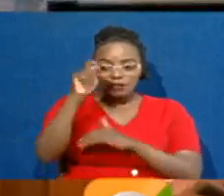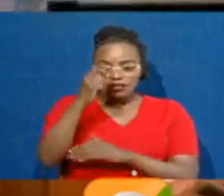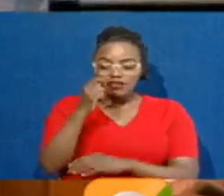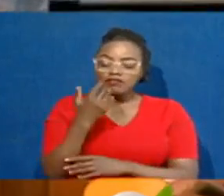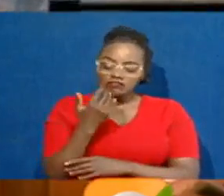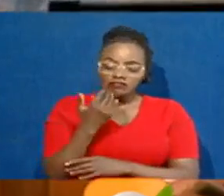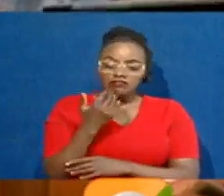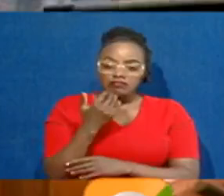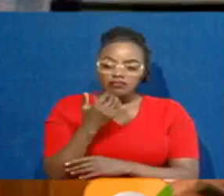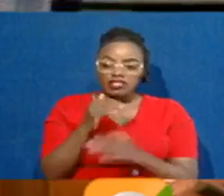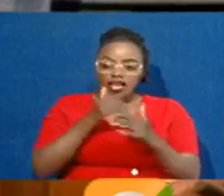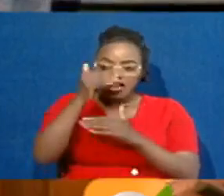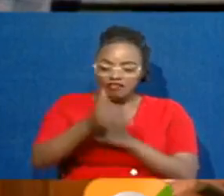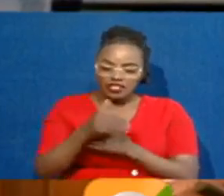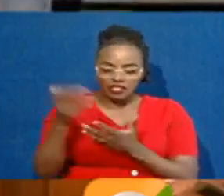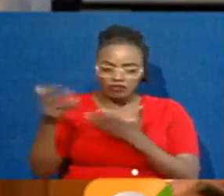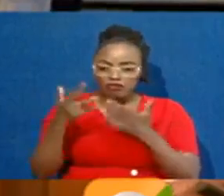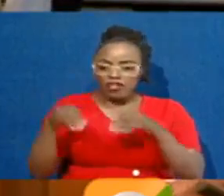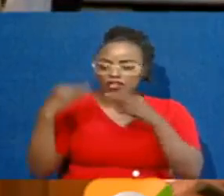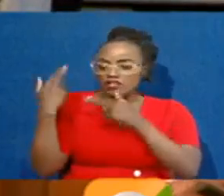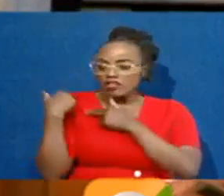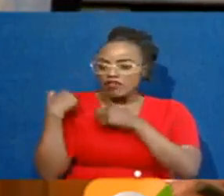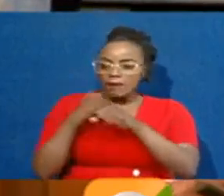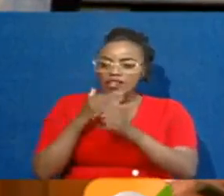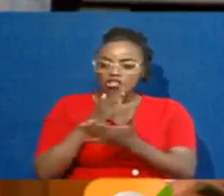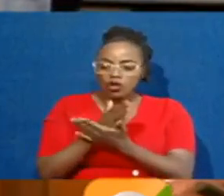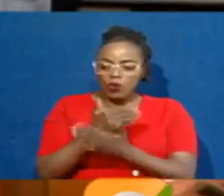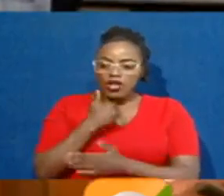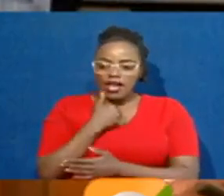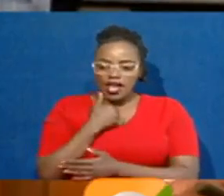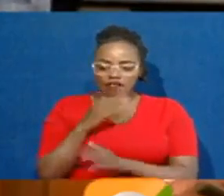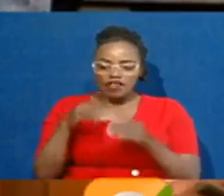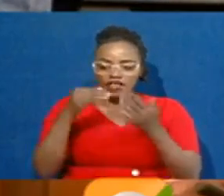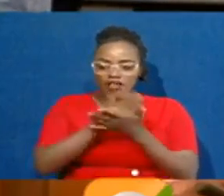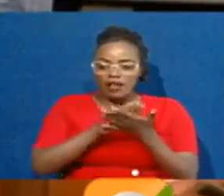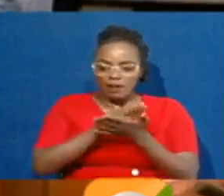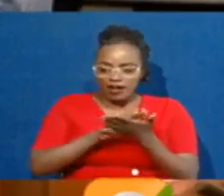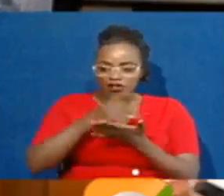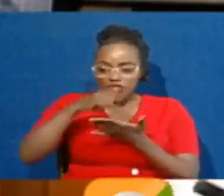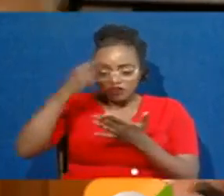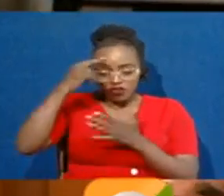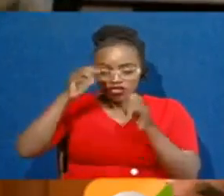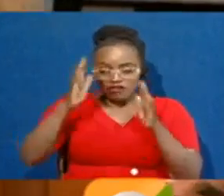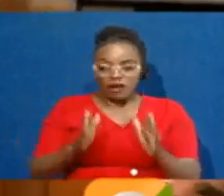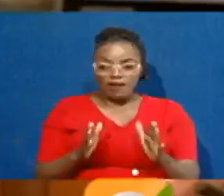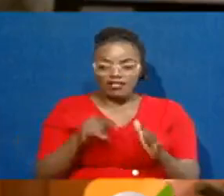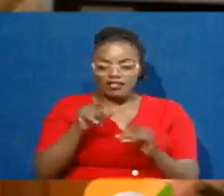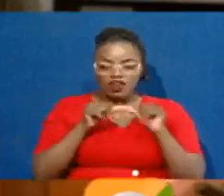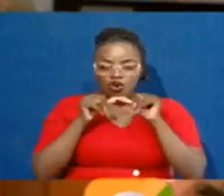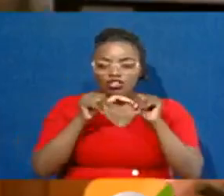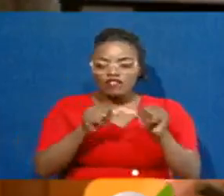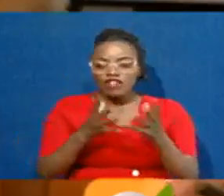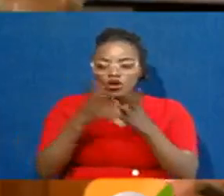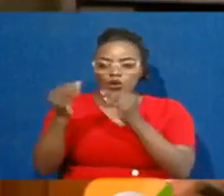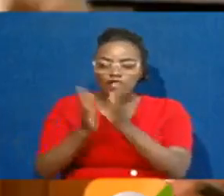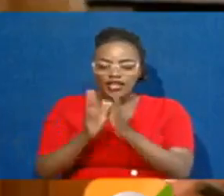of the Republic of Kenya, after being charged with the responsibility of making sure that we have guaranteed minimum returns for those farmers, he continued to go